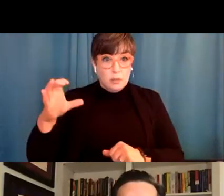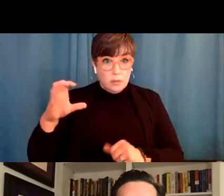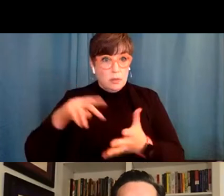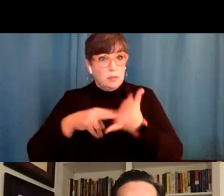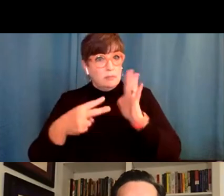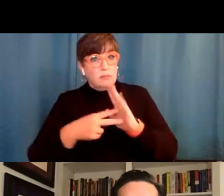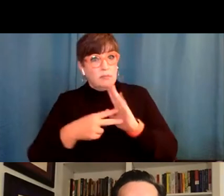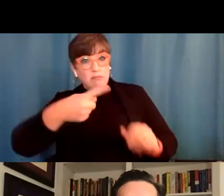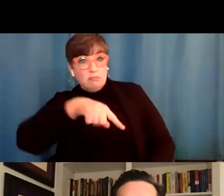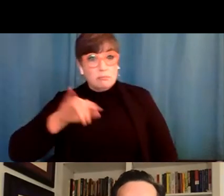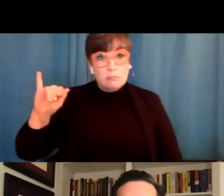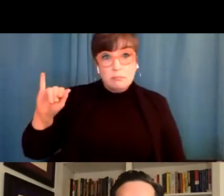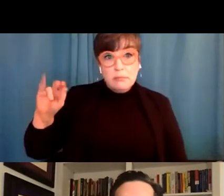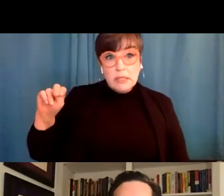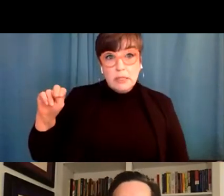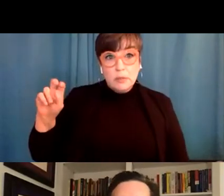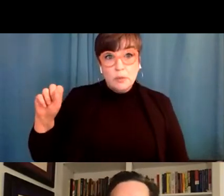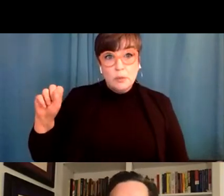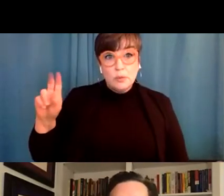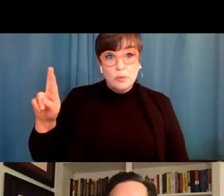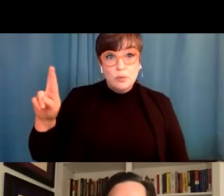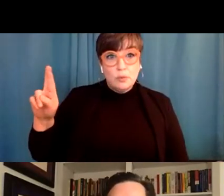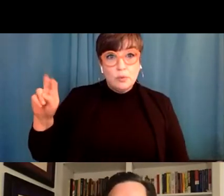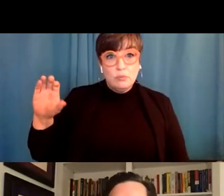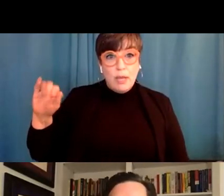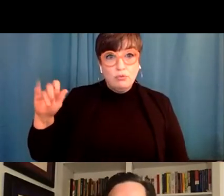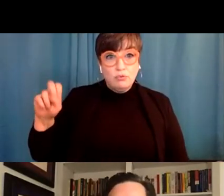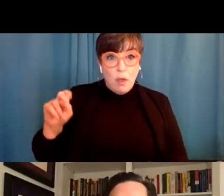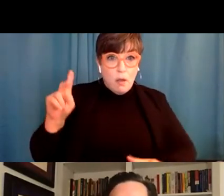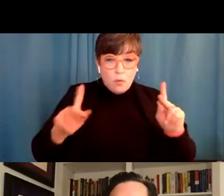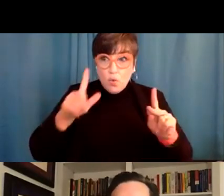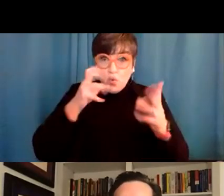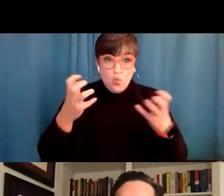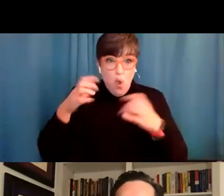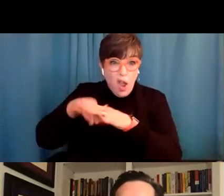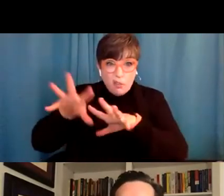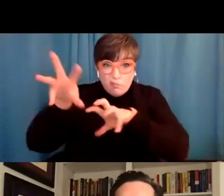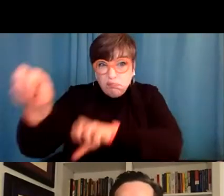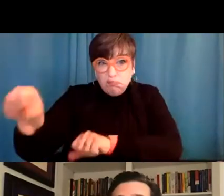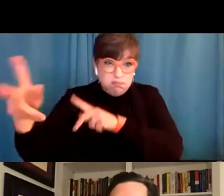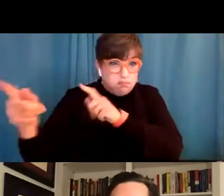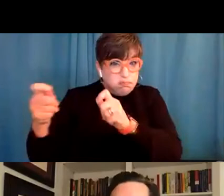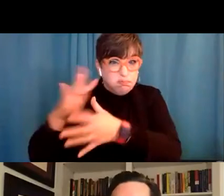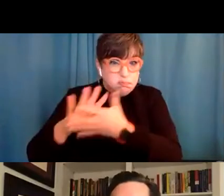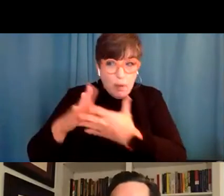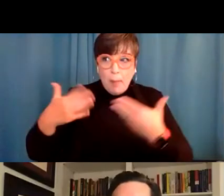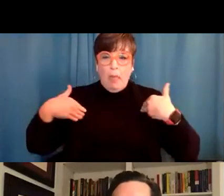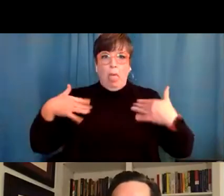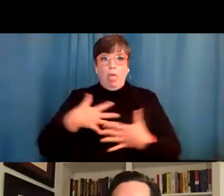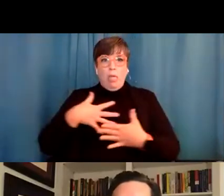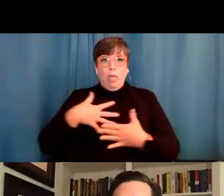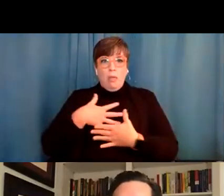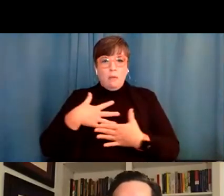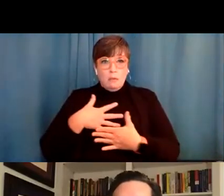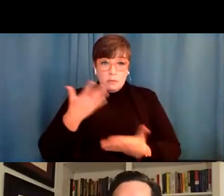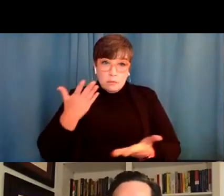insurrectionists from further activities. Clearly, the backlash that they got nationally from both